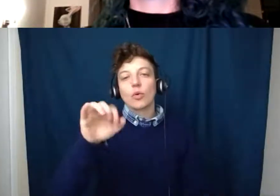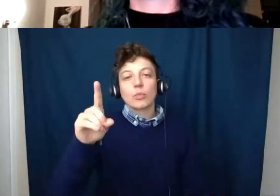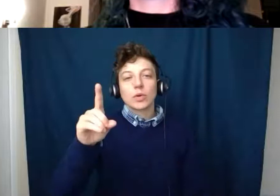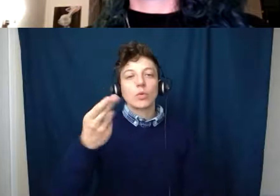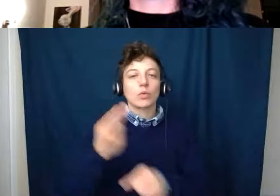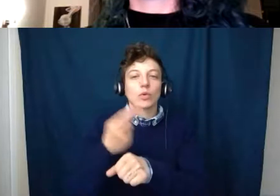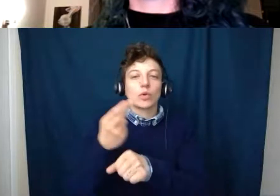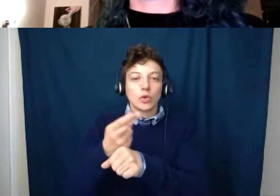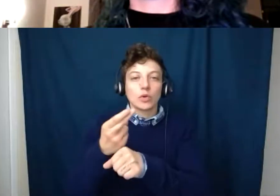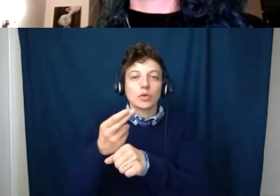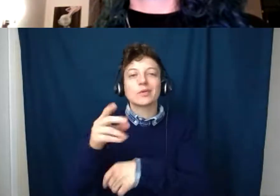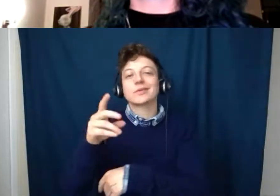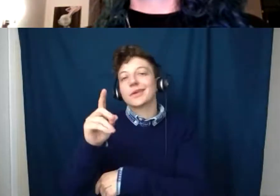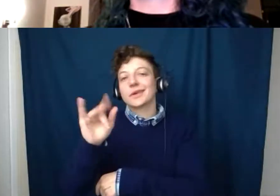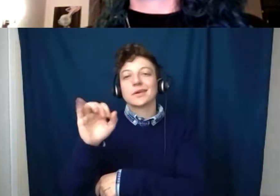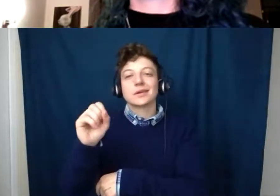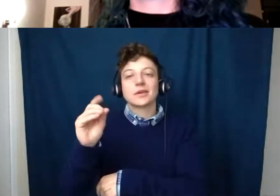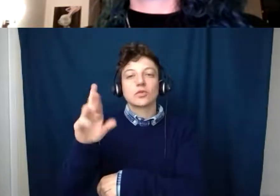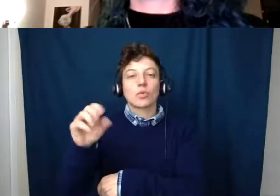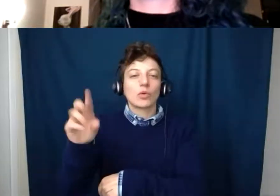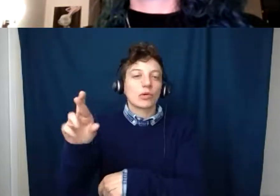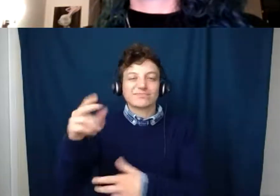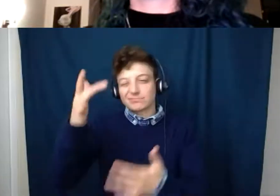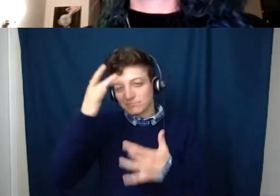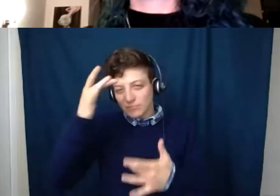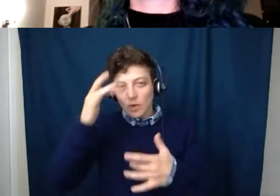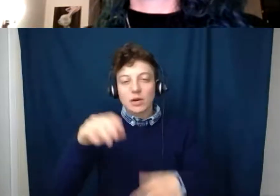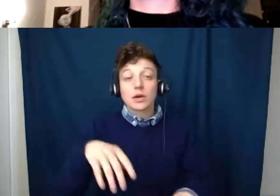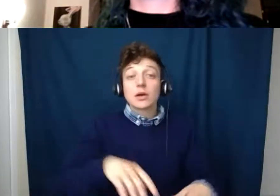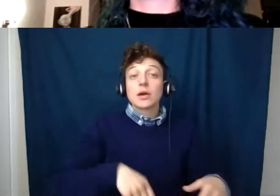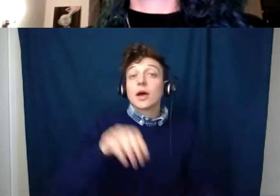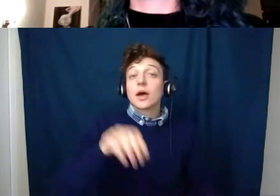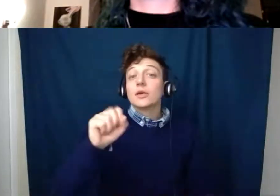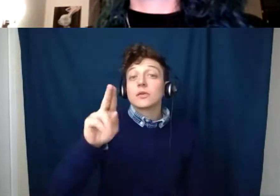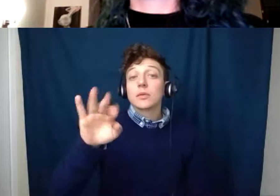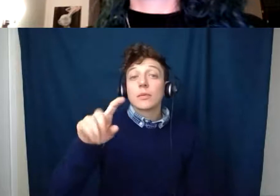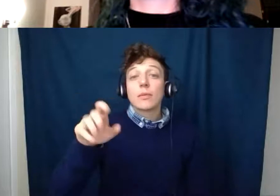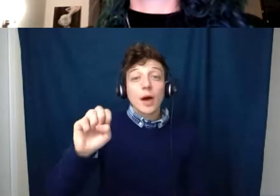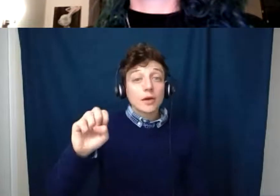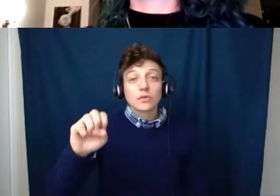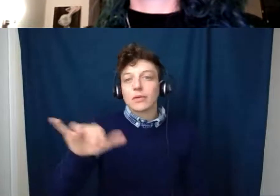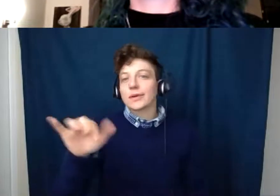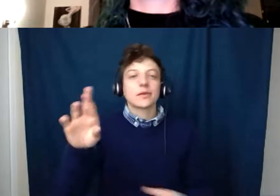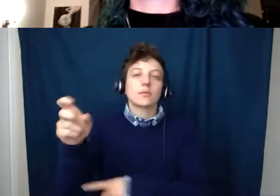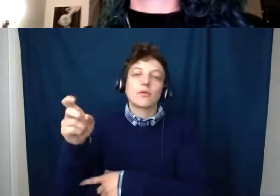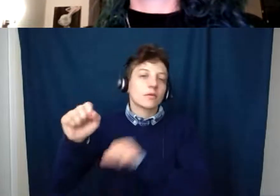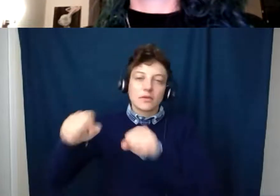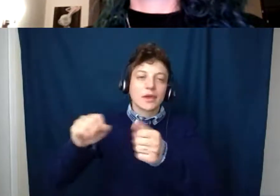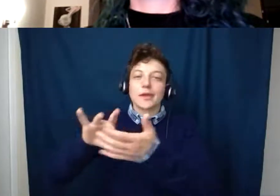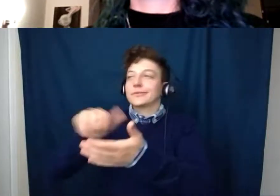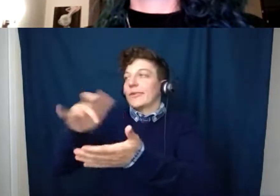you get from a pharmacy, like you would get other medications, and you can take it home. Methadone is federally regulated, has really